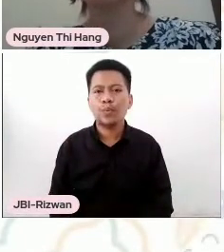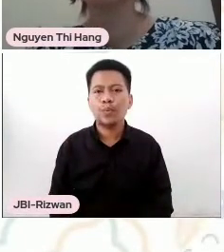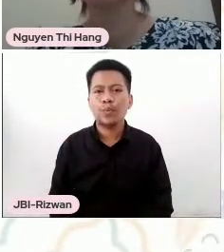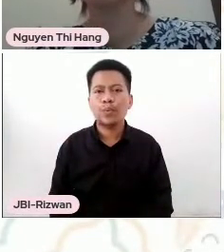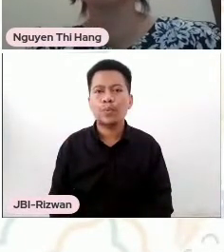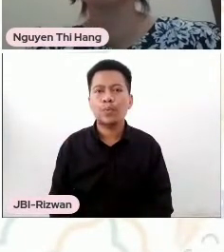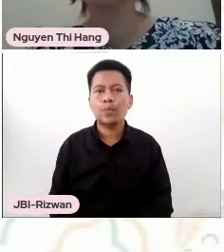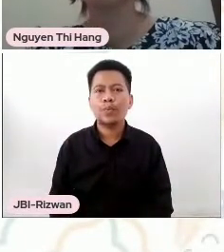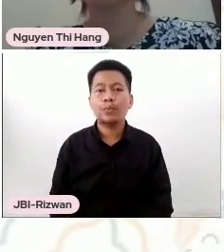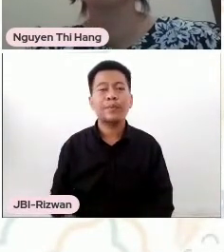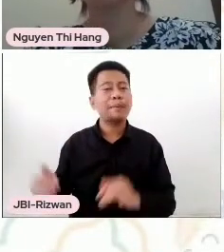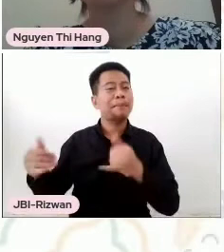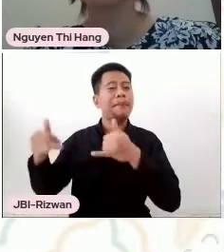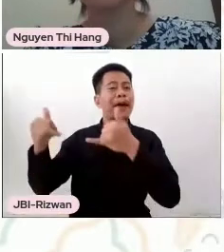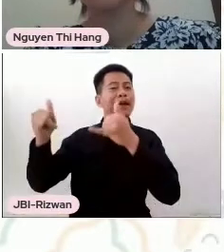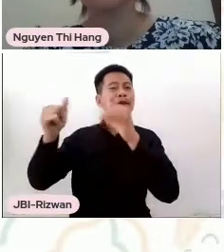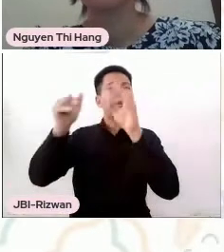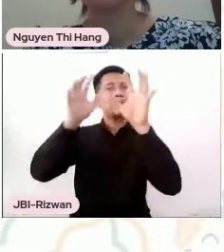your center?